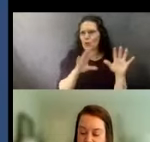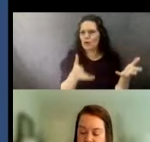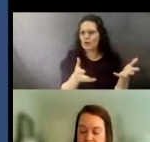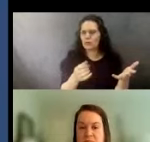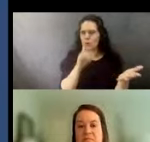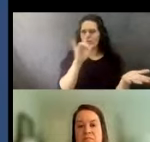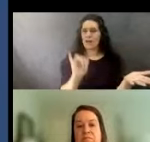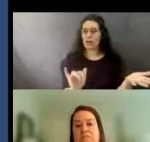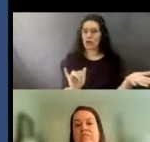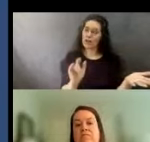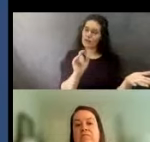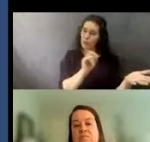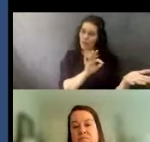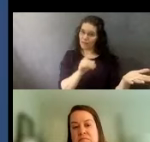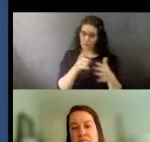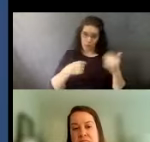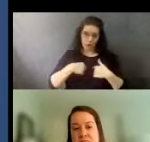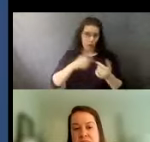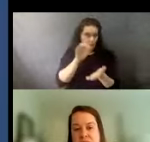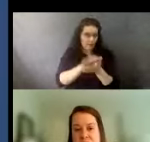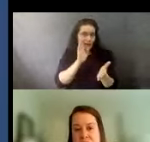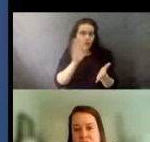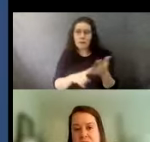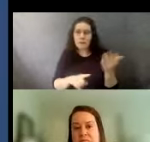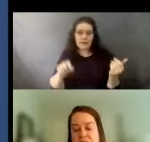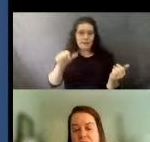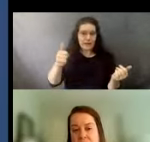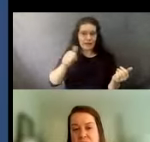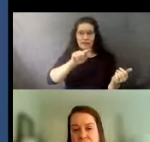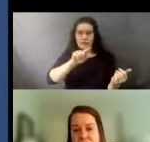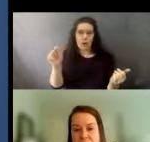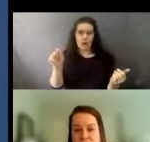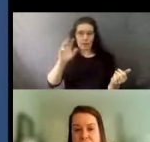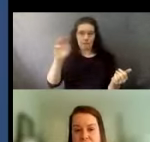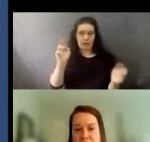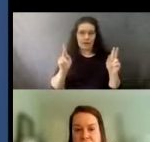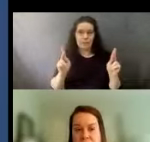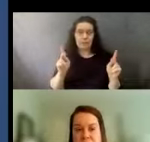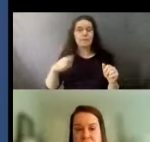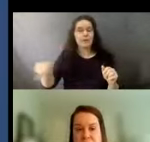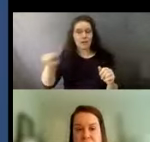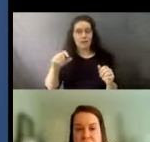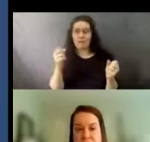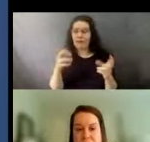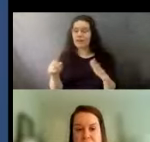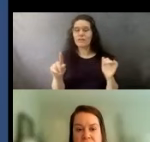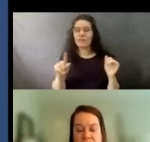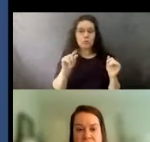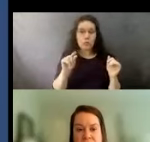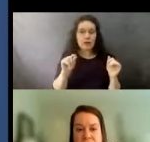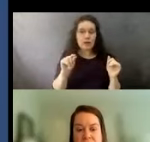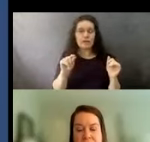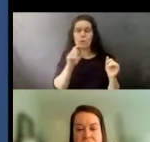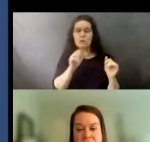million people, many of whom are in their 30s and 40s and are really a major part of the workforce. This is going to become